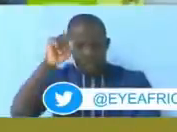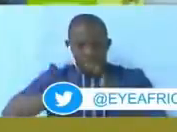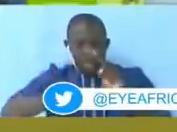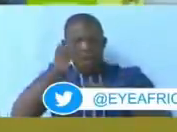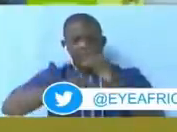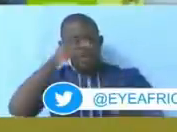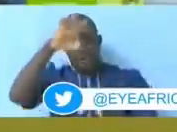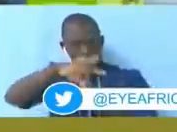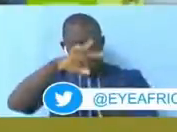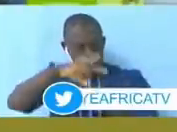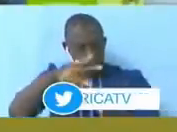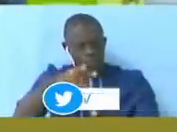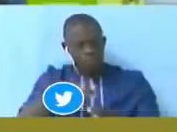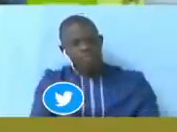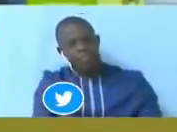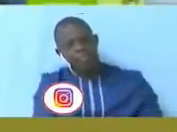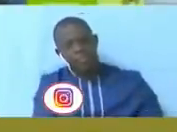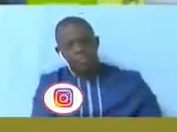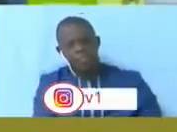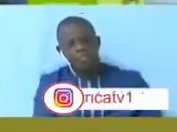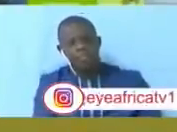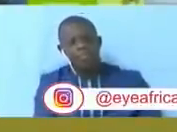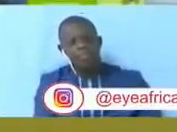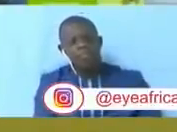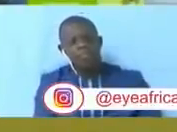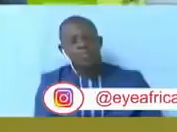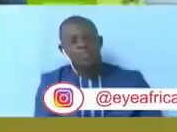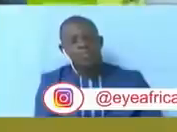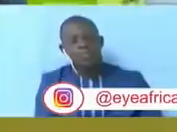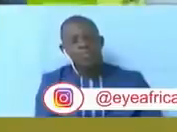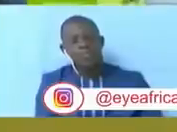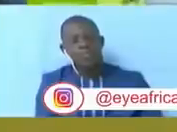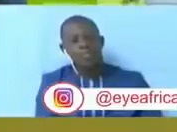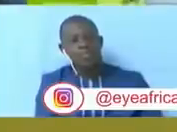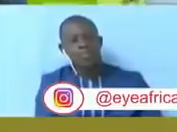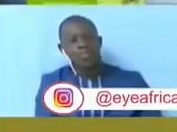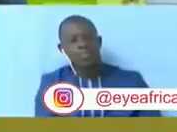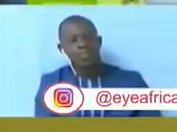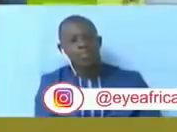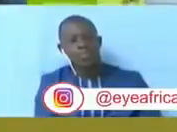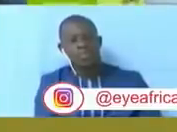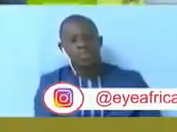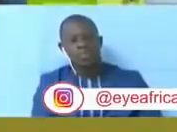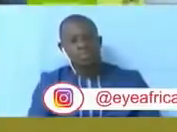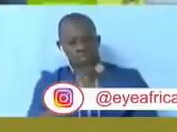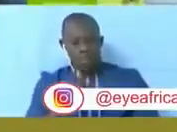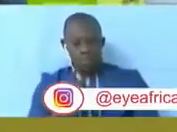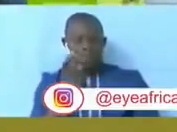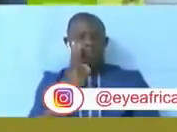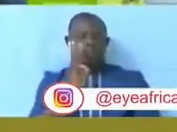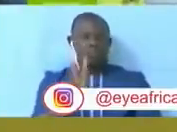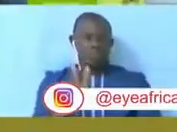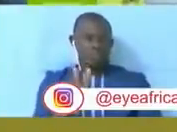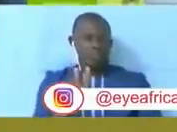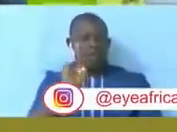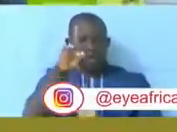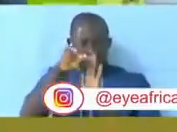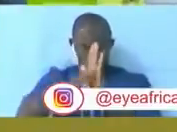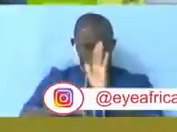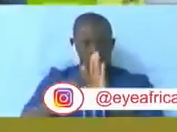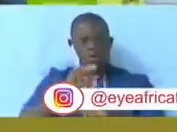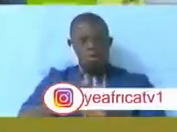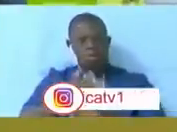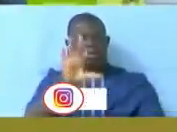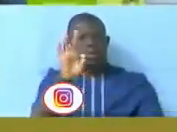maleta ataka mbrin karte fayo botala. And I saw that program over the television. Na programo je